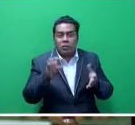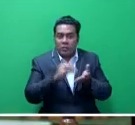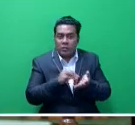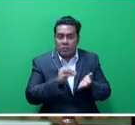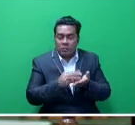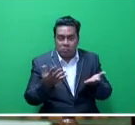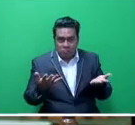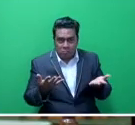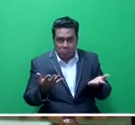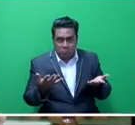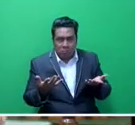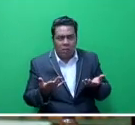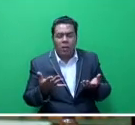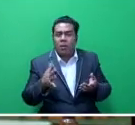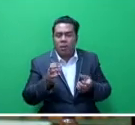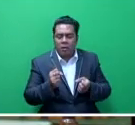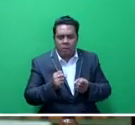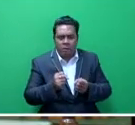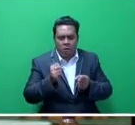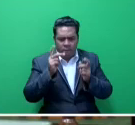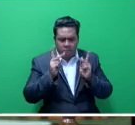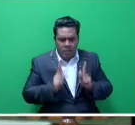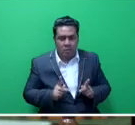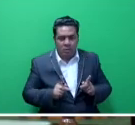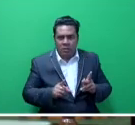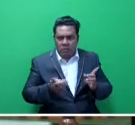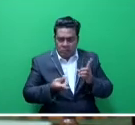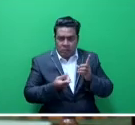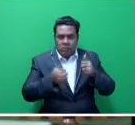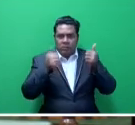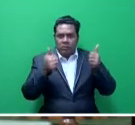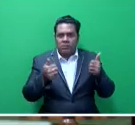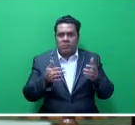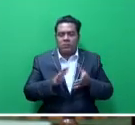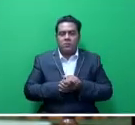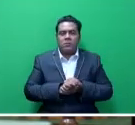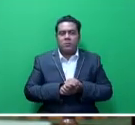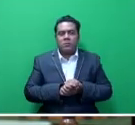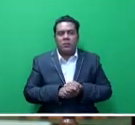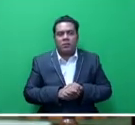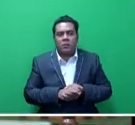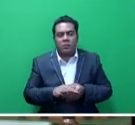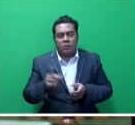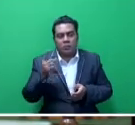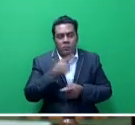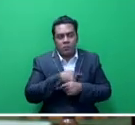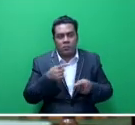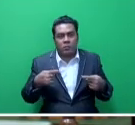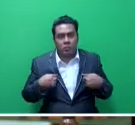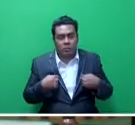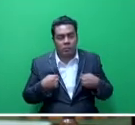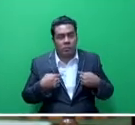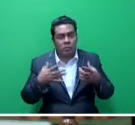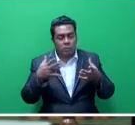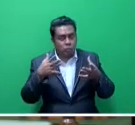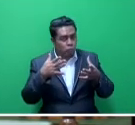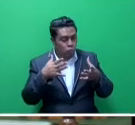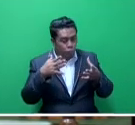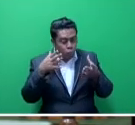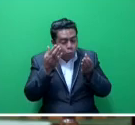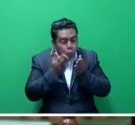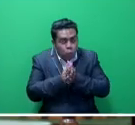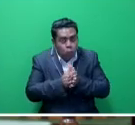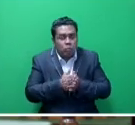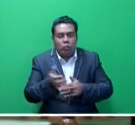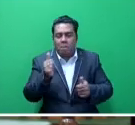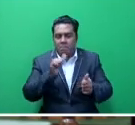on. The need for fiscal discipline is widely understood across government and we are committed to doing the absolute best with the resources at our